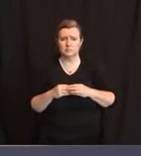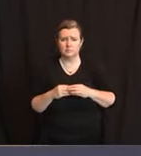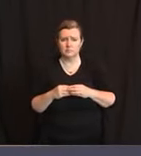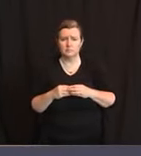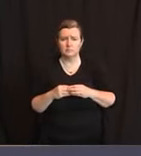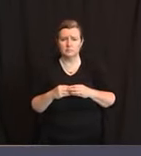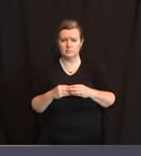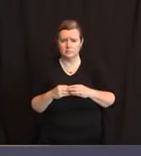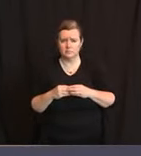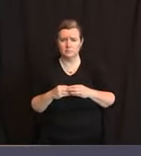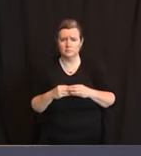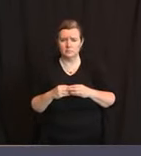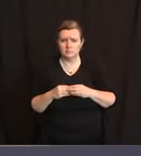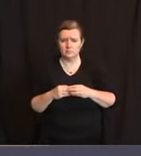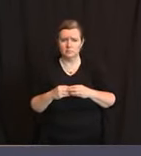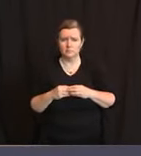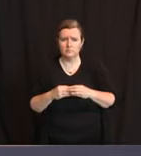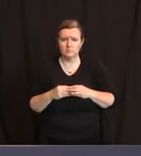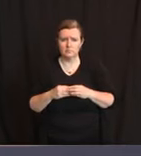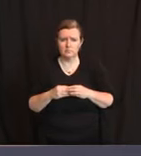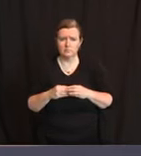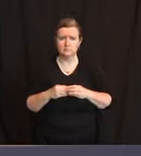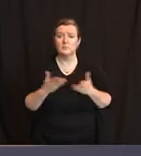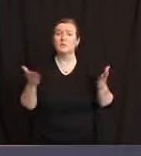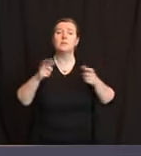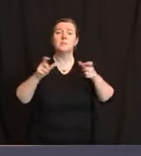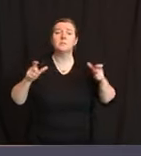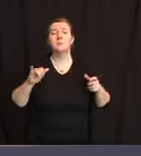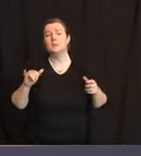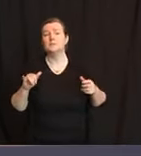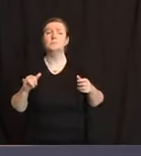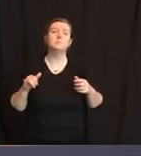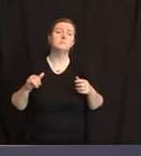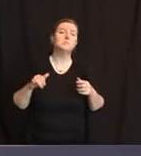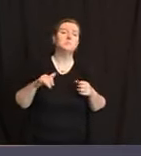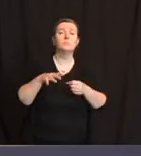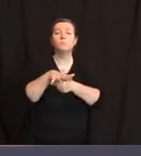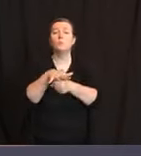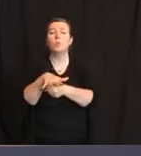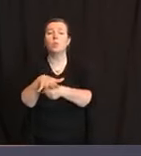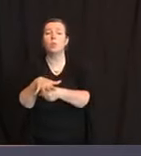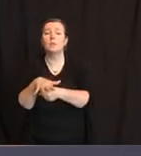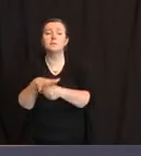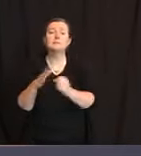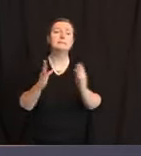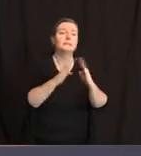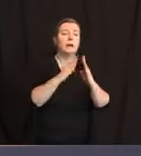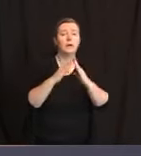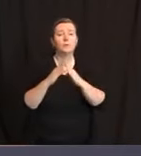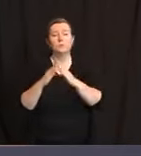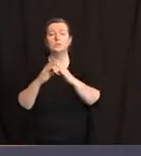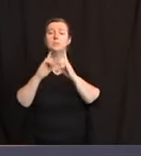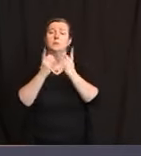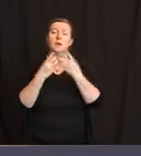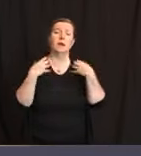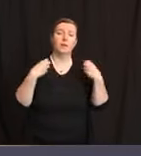This is the frontline workers, the exact folks we need. And by the way, we don't need to be raising the